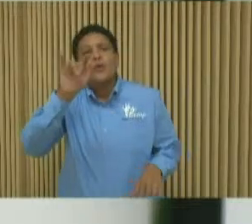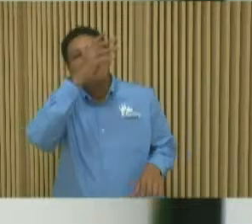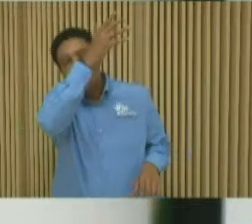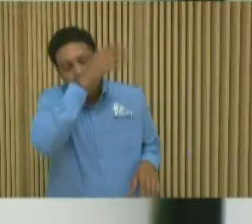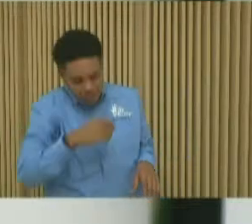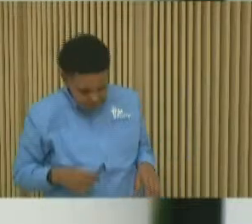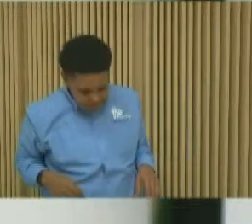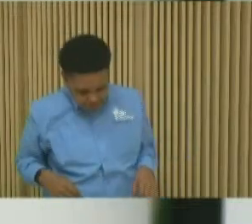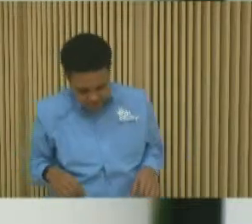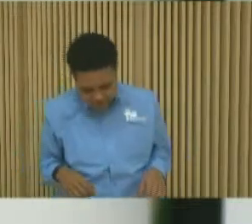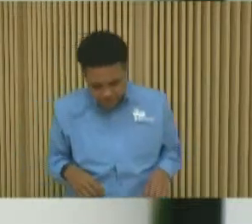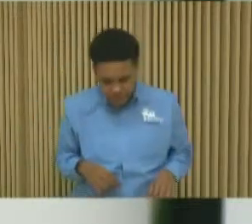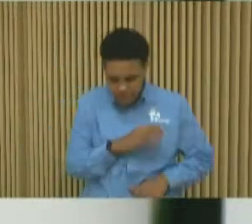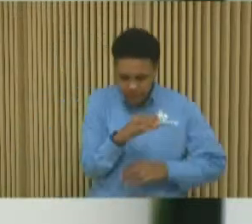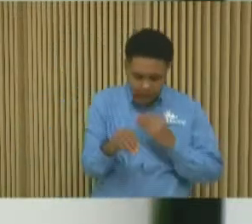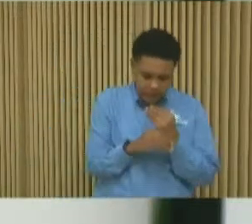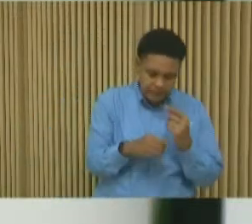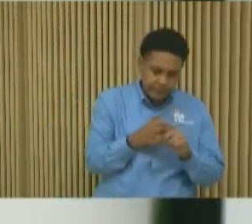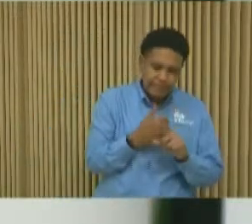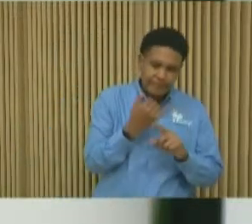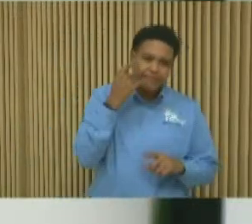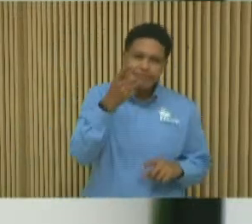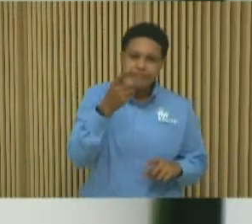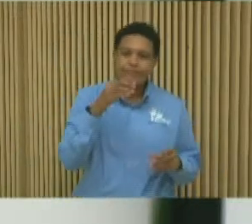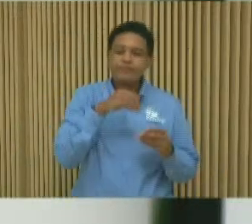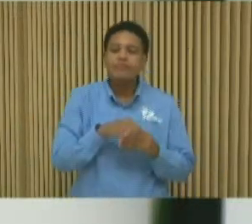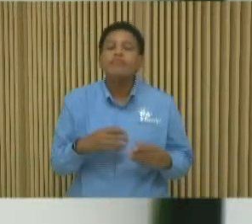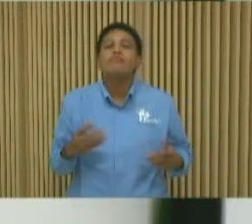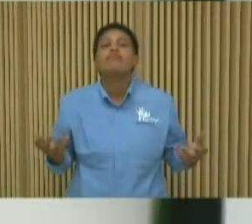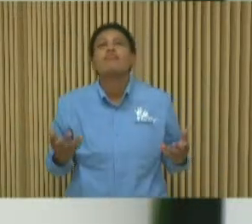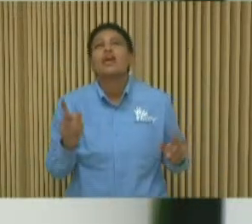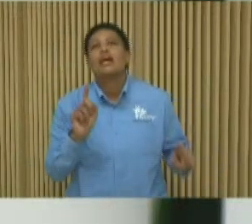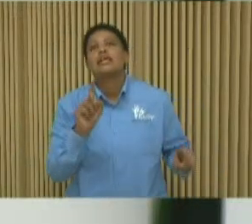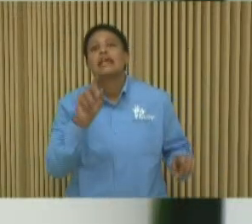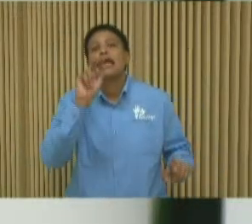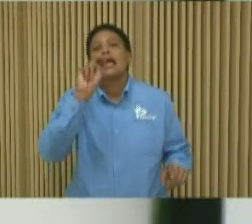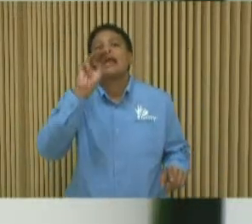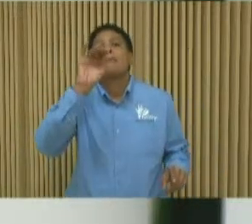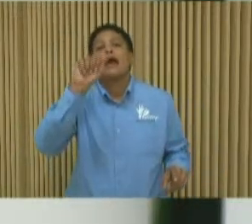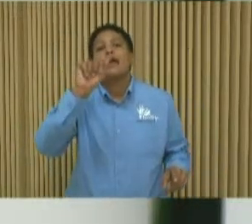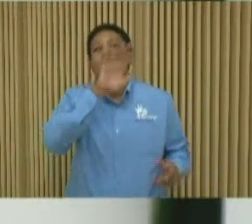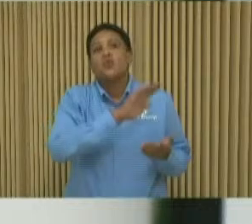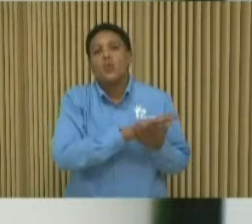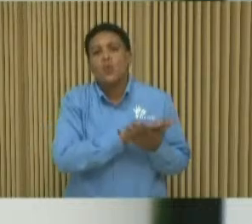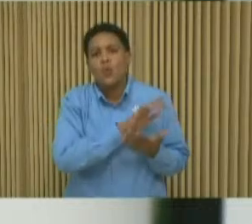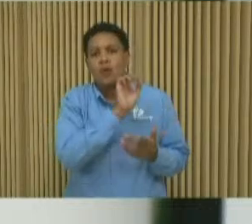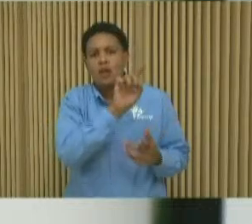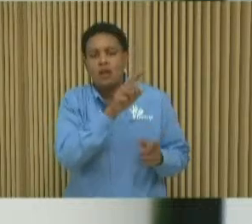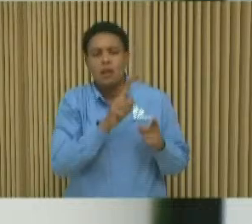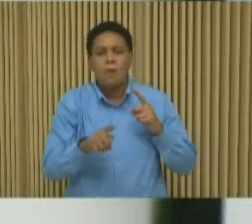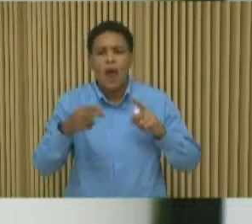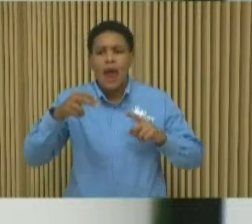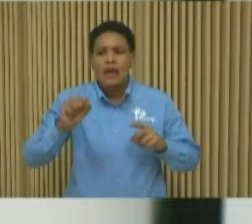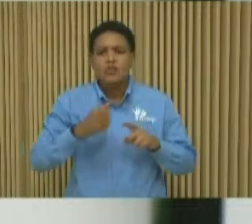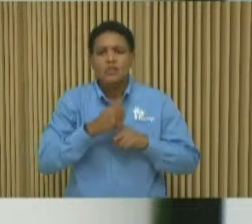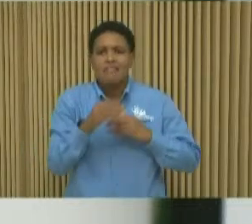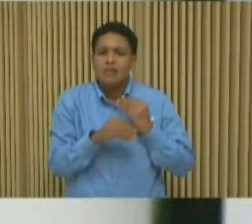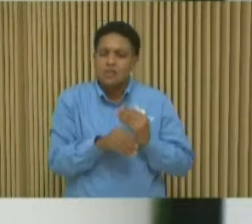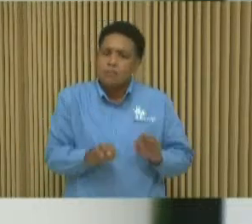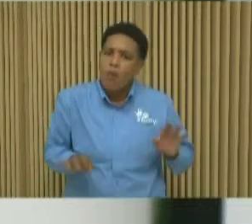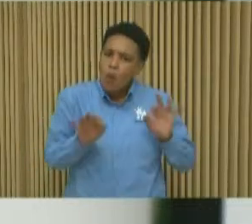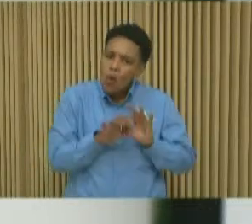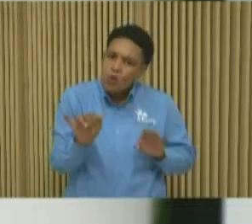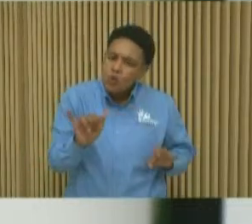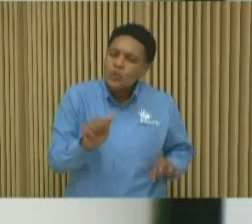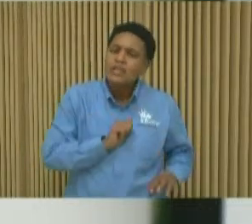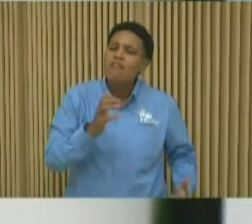Indies. Also, if you are in or attending the Norman Manley Law School, but in the high school, it's also important.